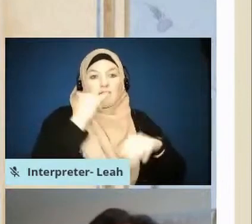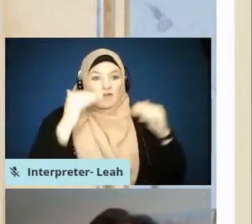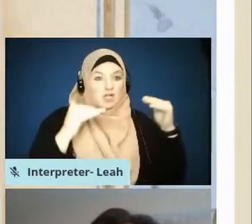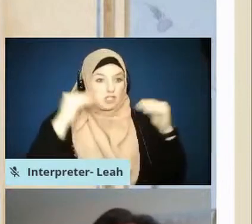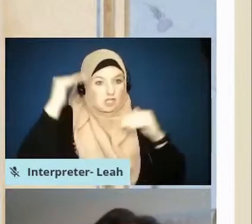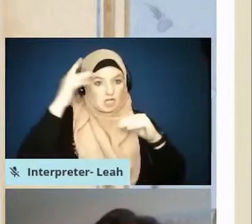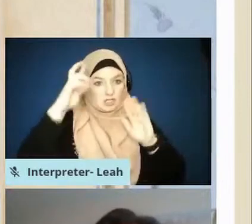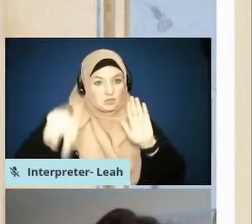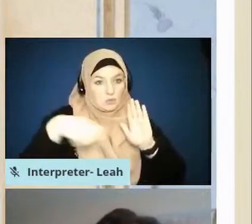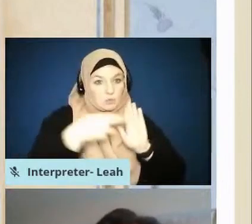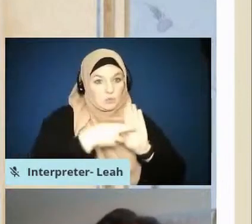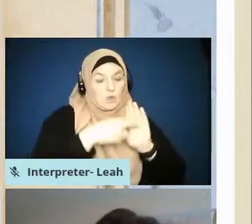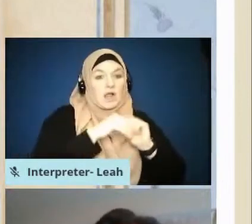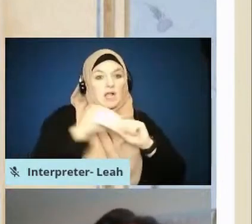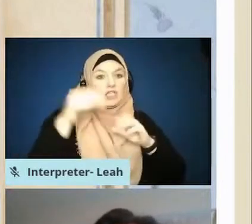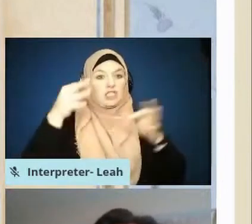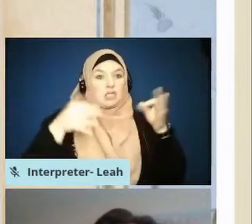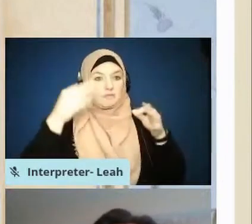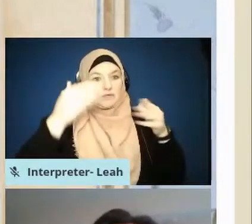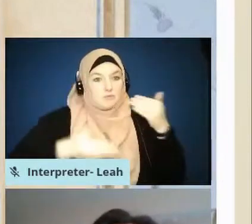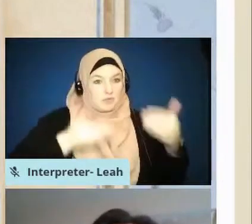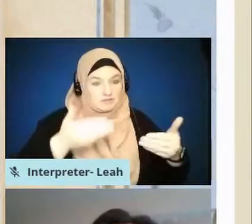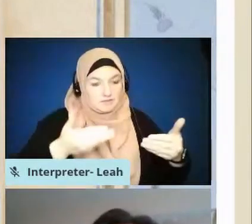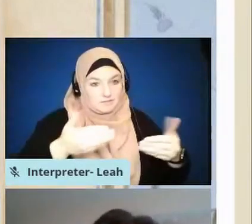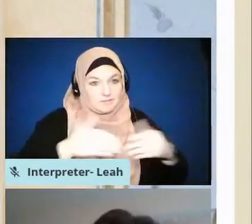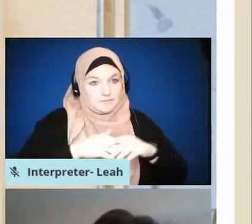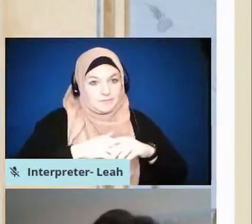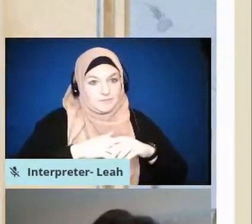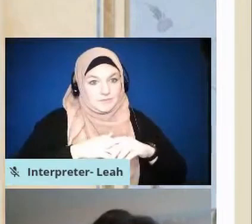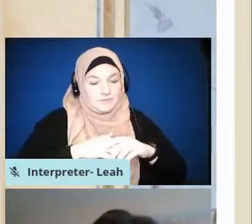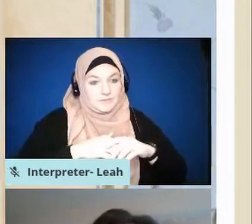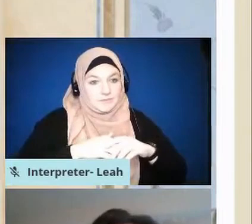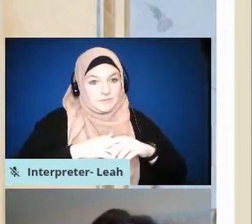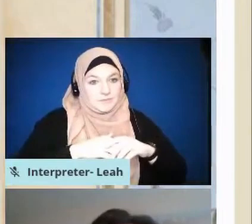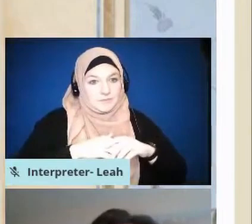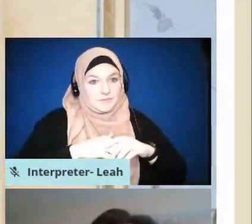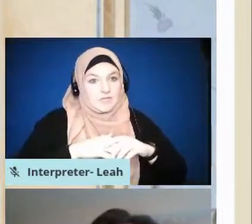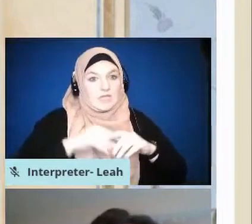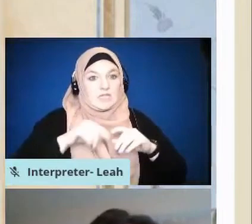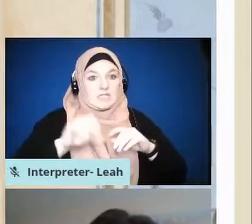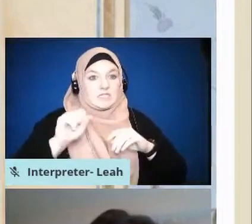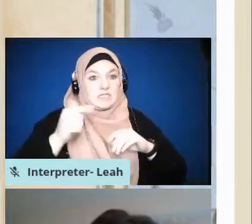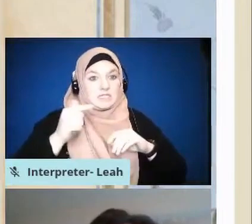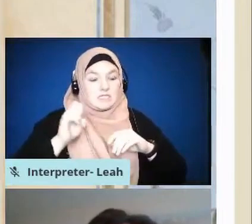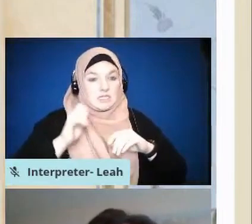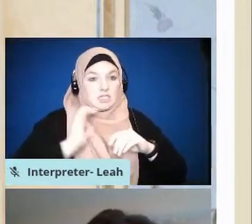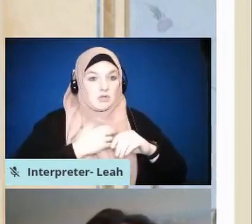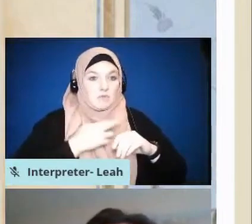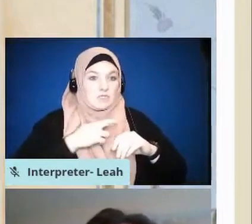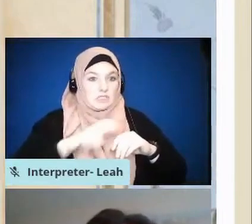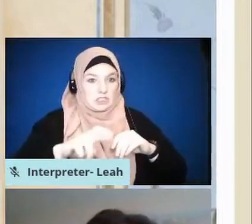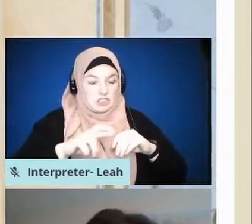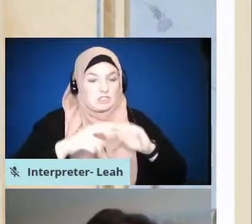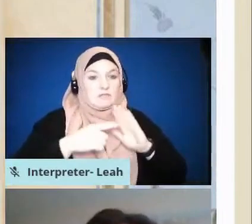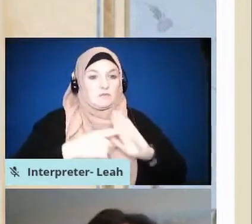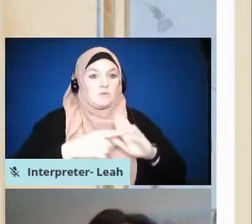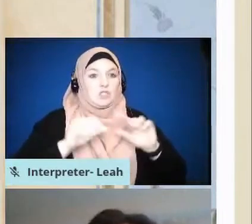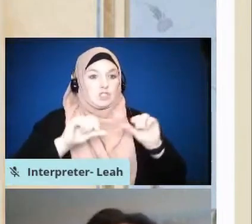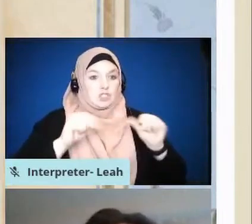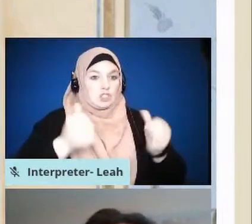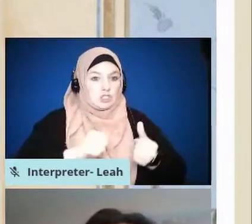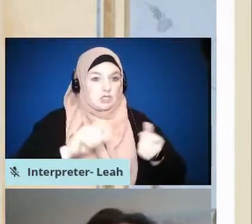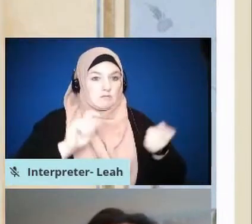adults' role in the judgments process. At this stage, our religious discourse will shape and